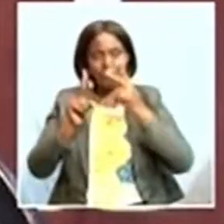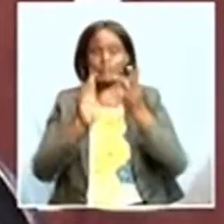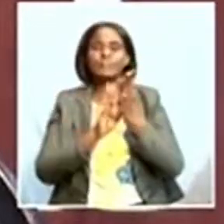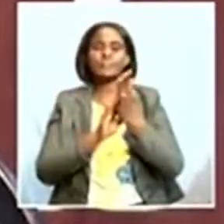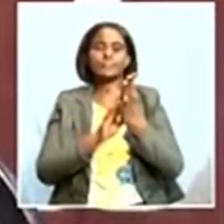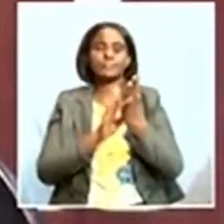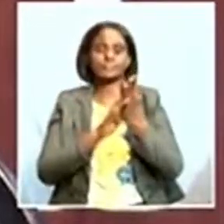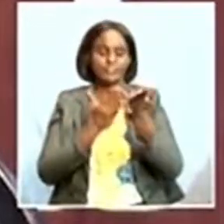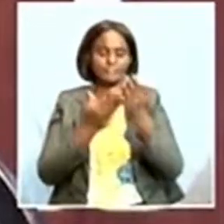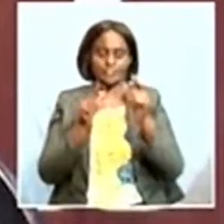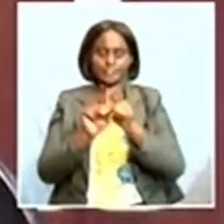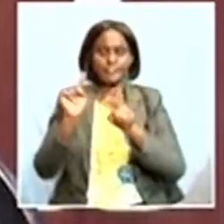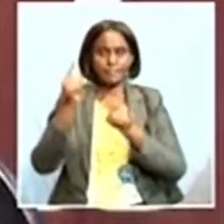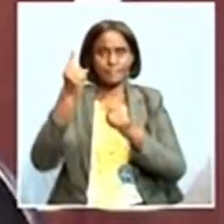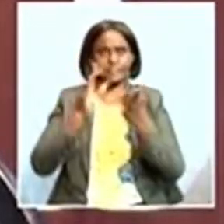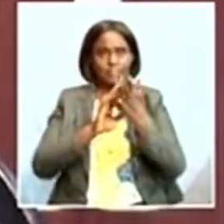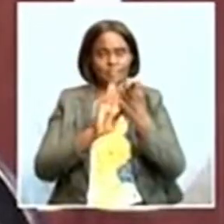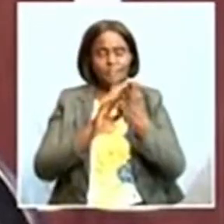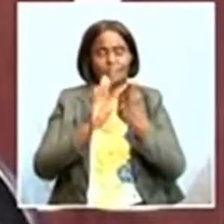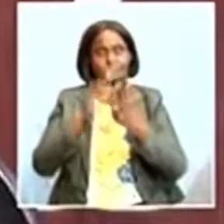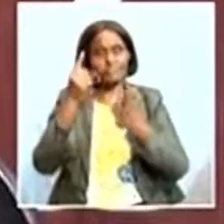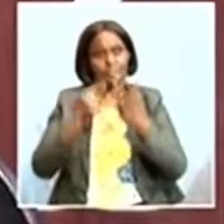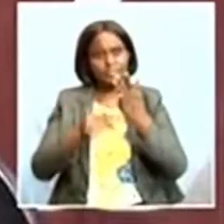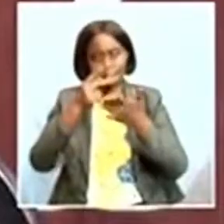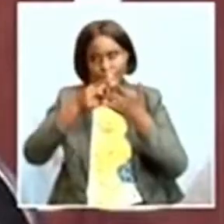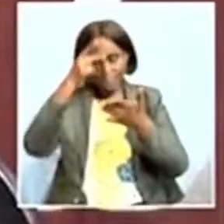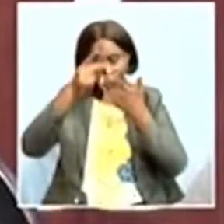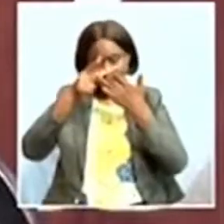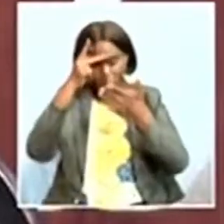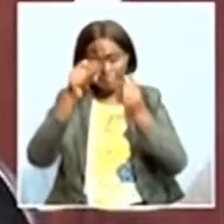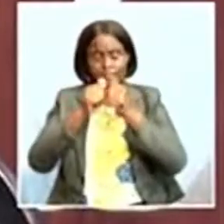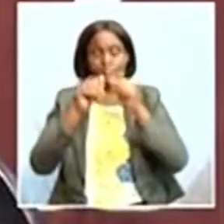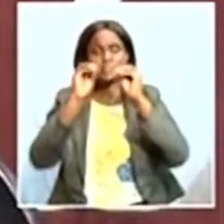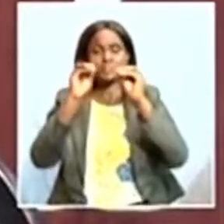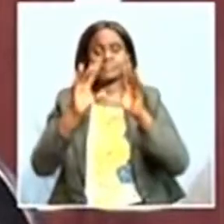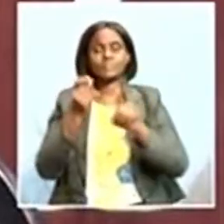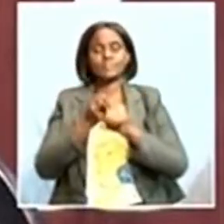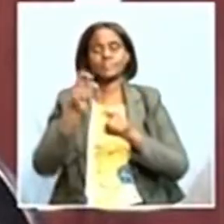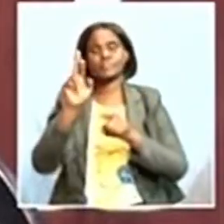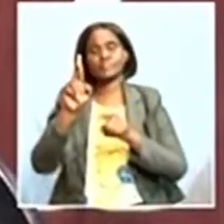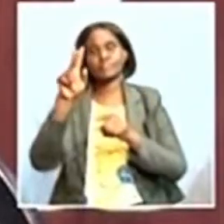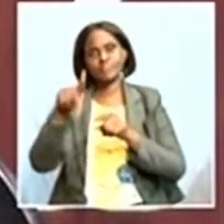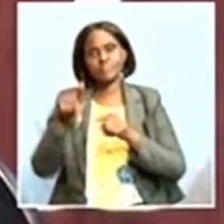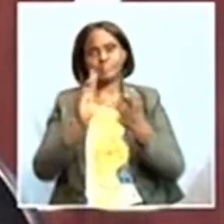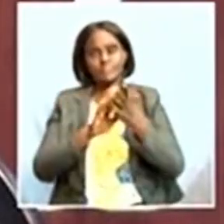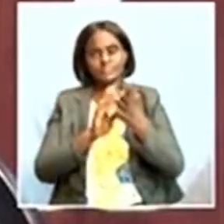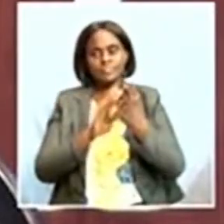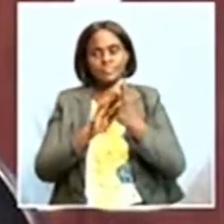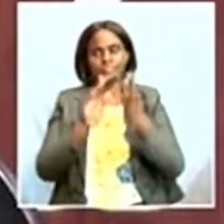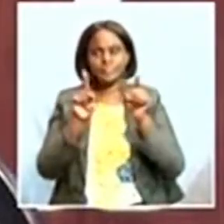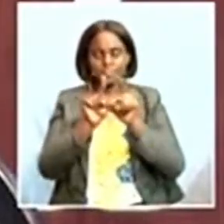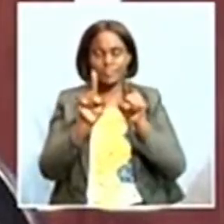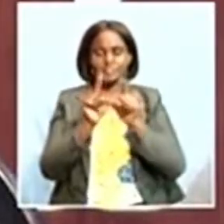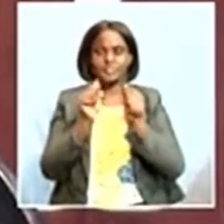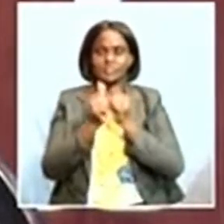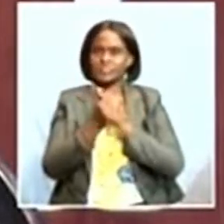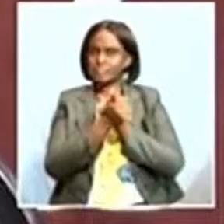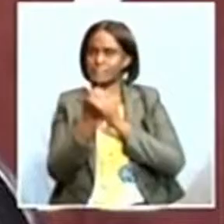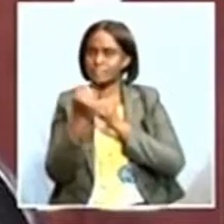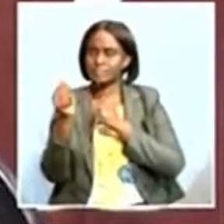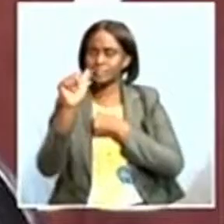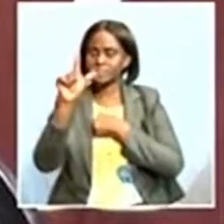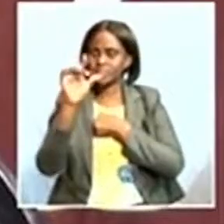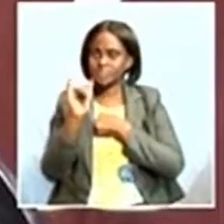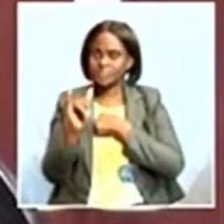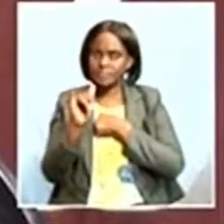schools, and the first one was pupils and teachers from Rhodes Park School, as well as